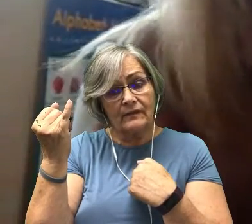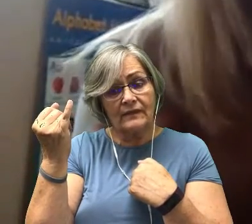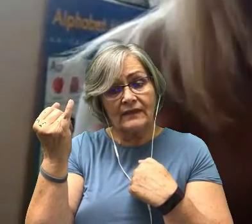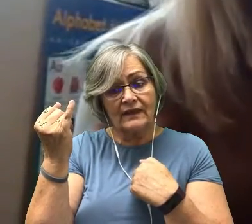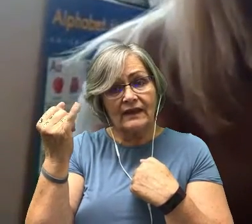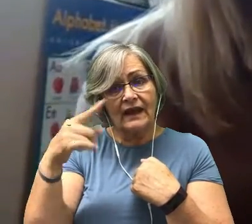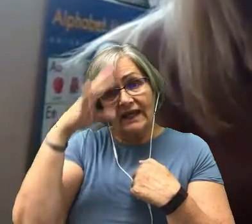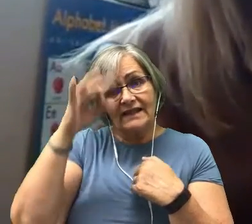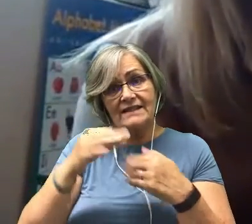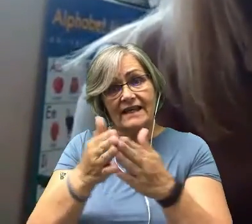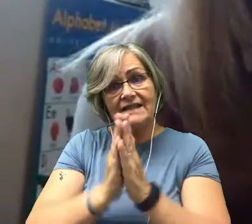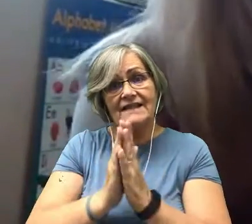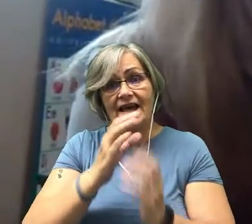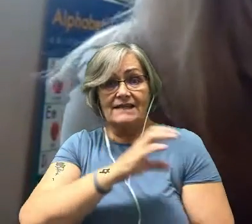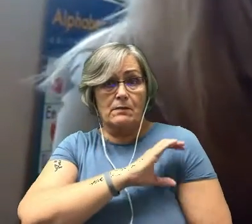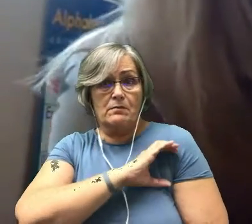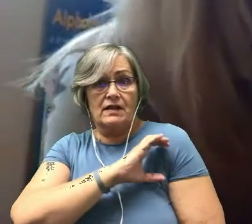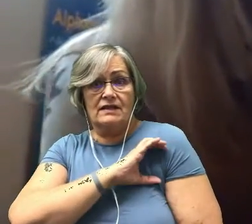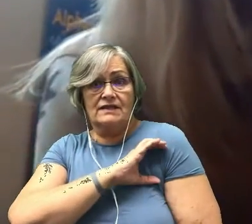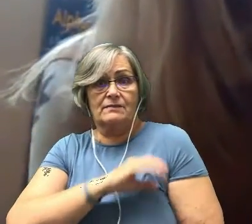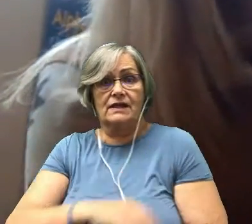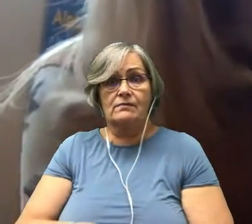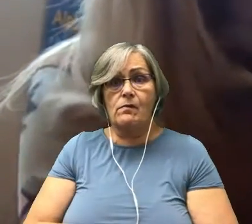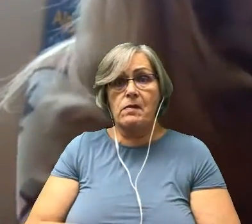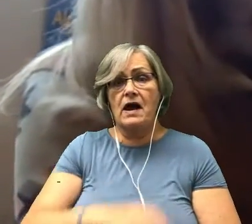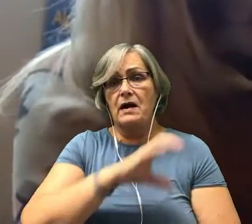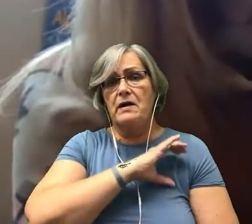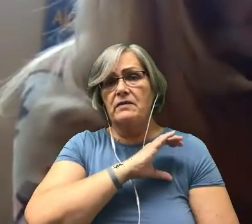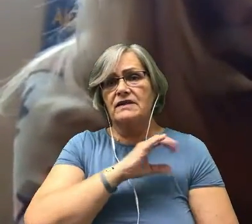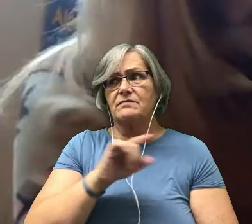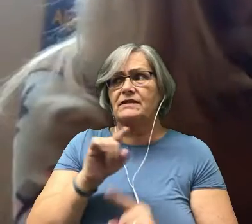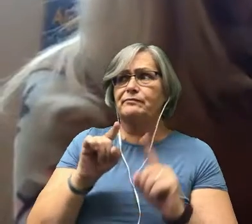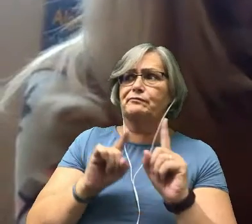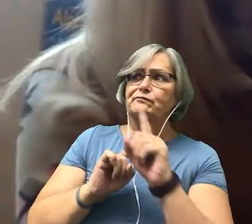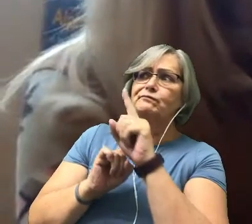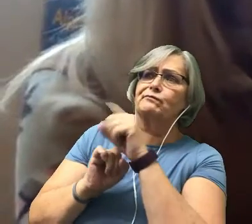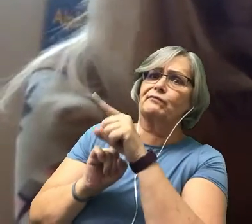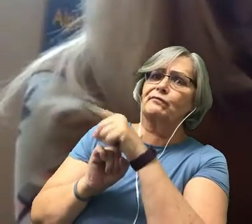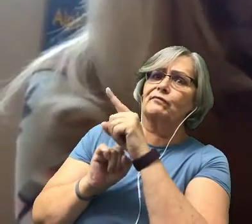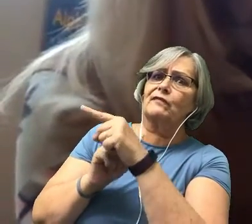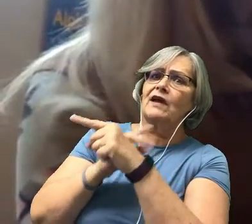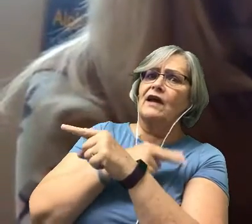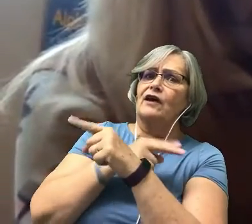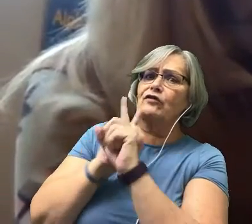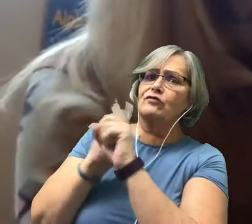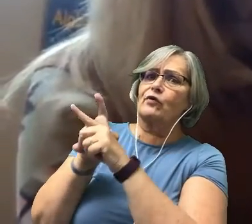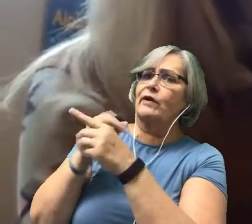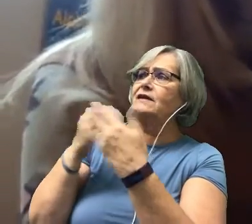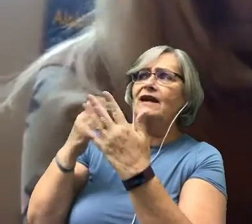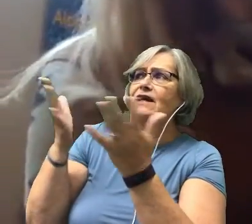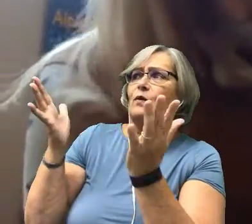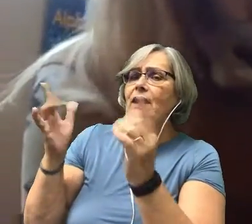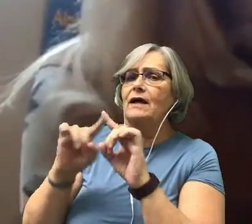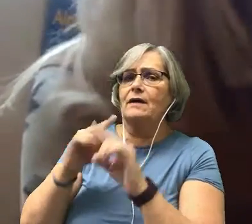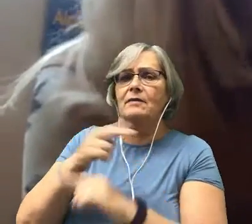He decided to ask a policeman. The policeman pointed the way Harold was going anyway, but